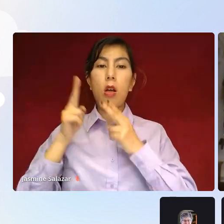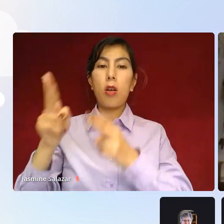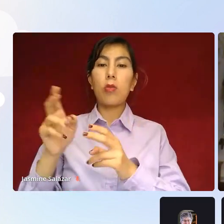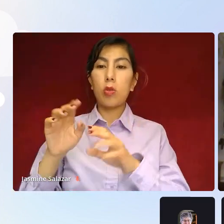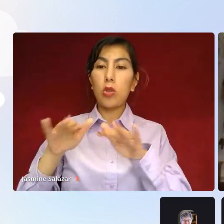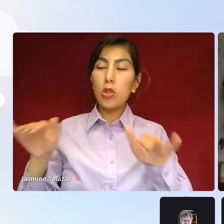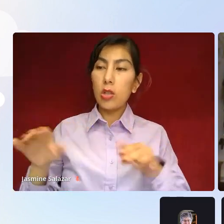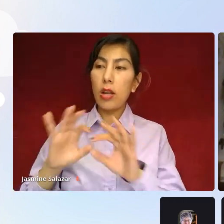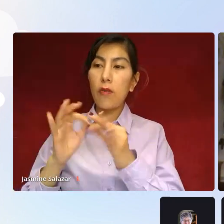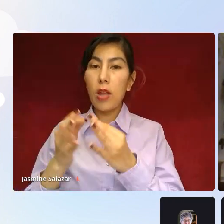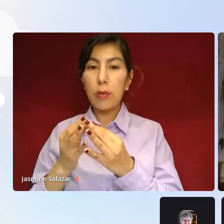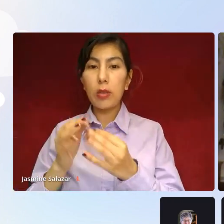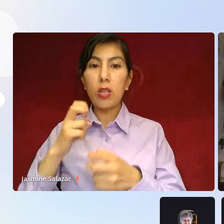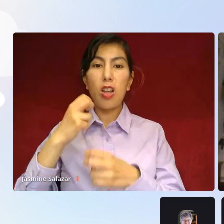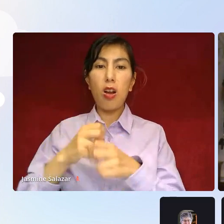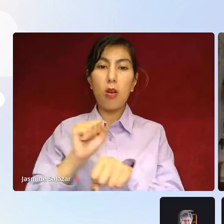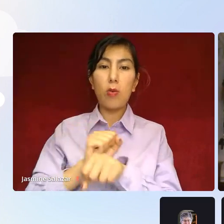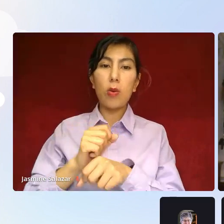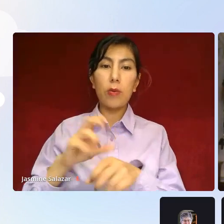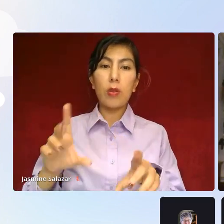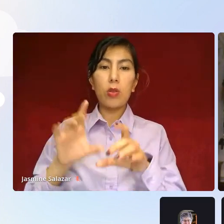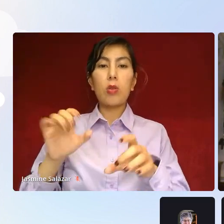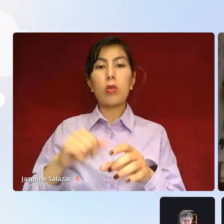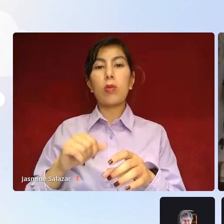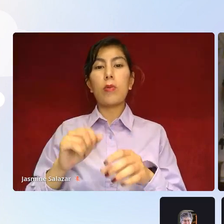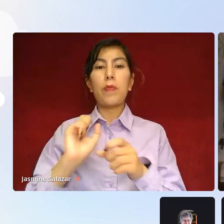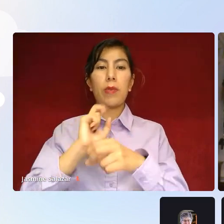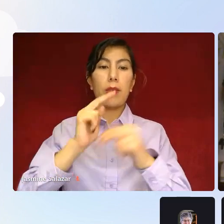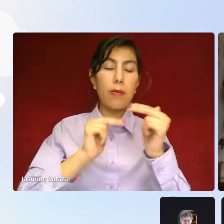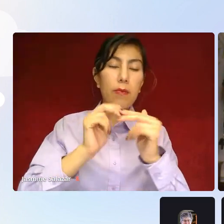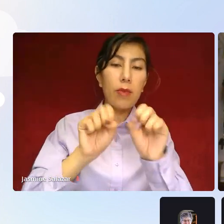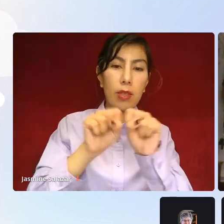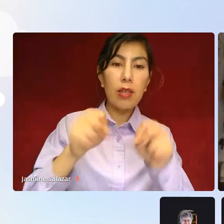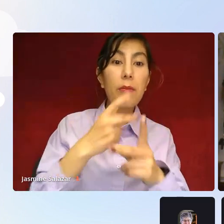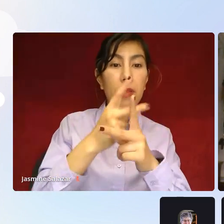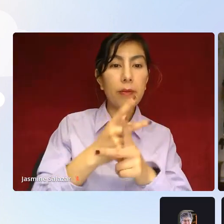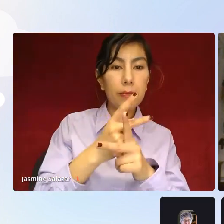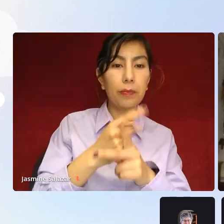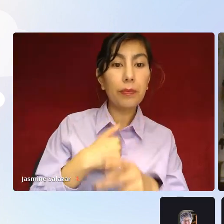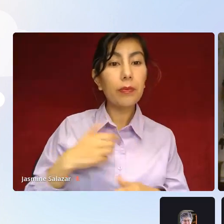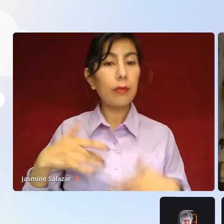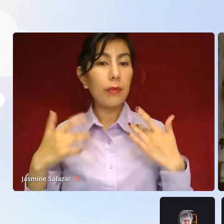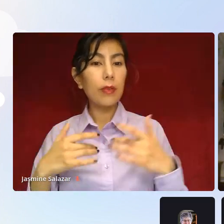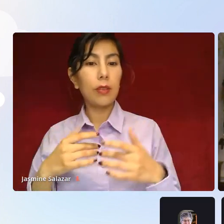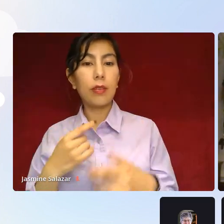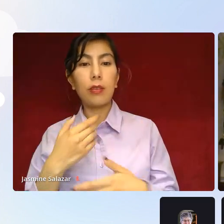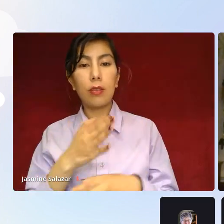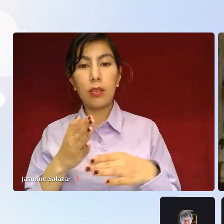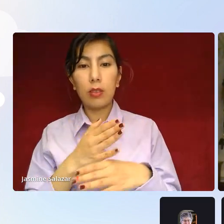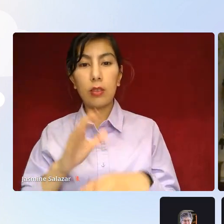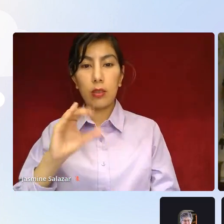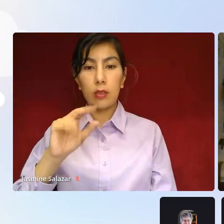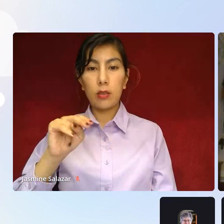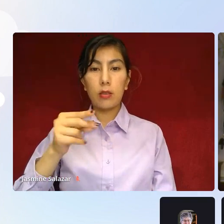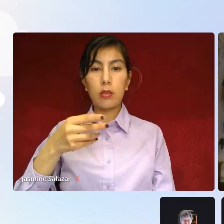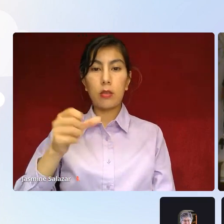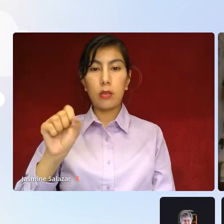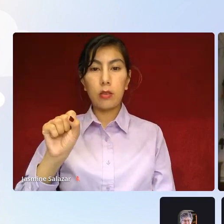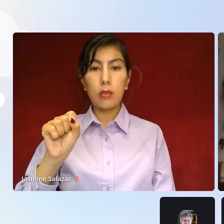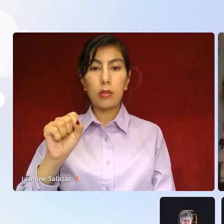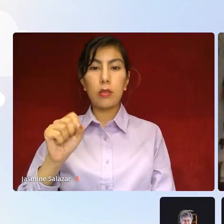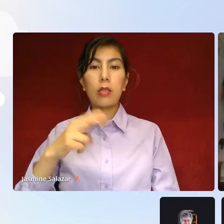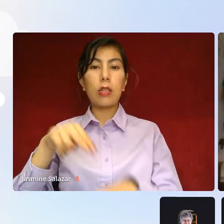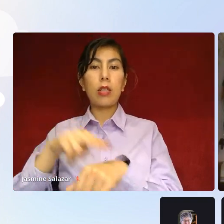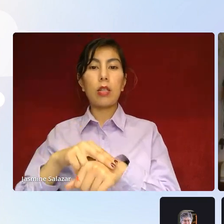families and the hard work we do to build systems that care. I'm excited to share that Congress has introduced the national resolution yet